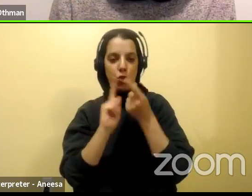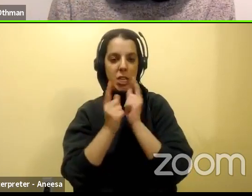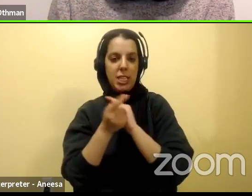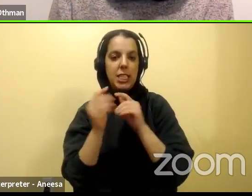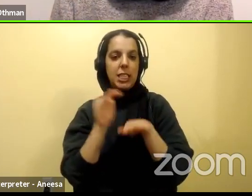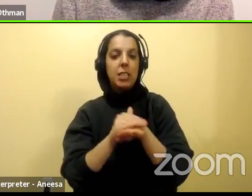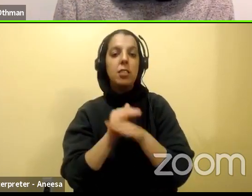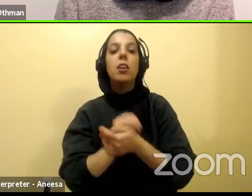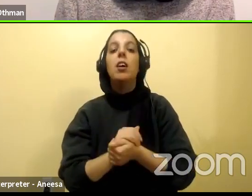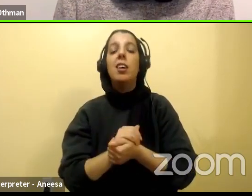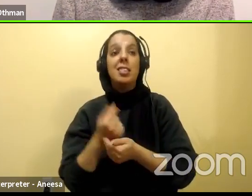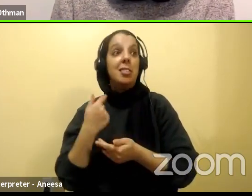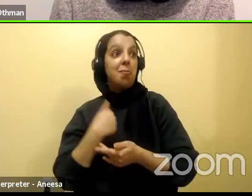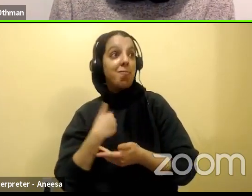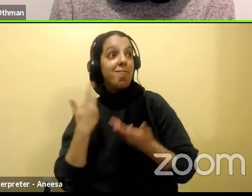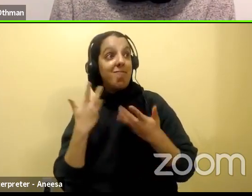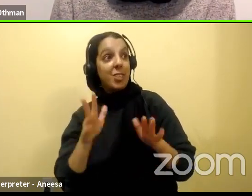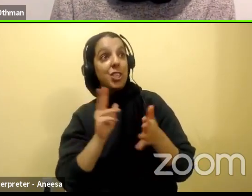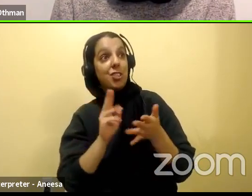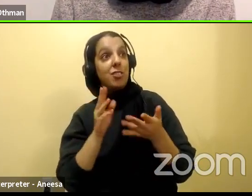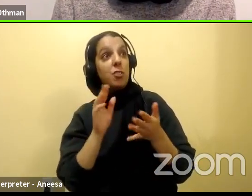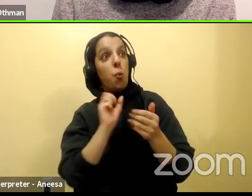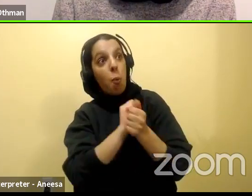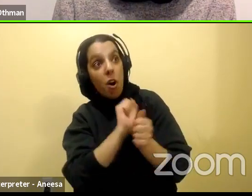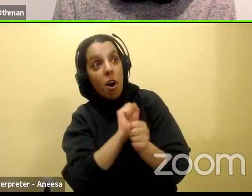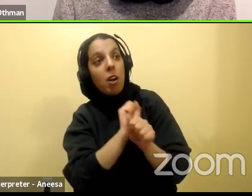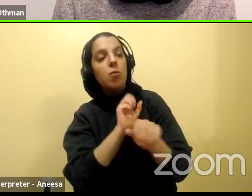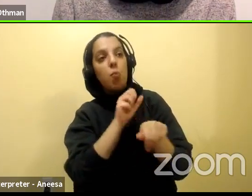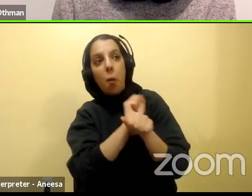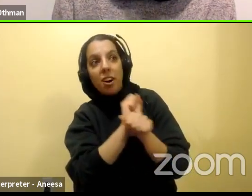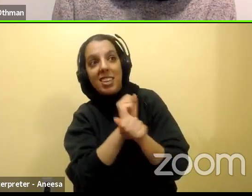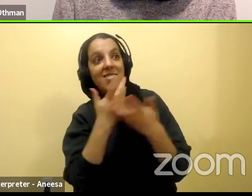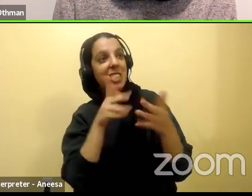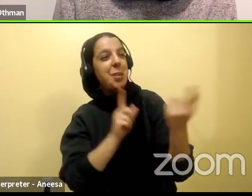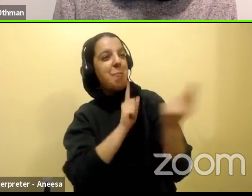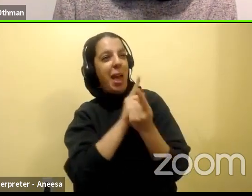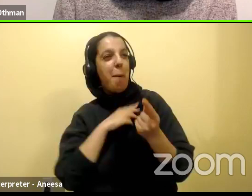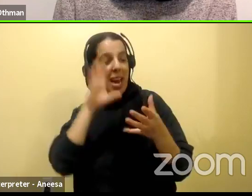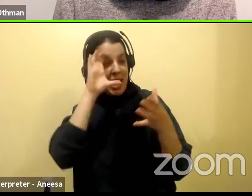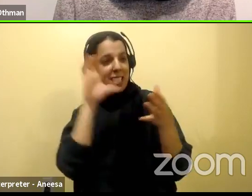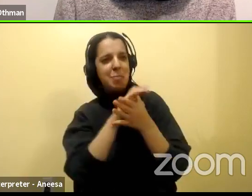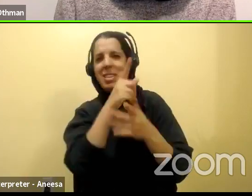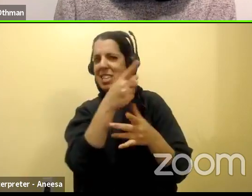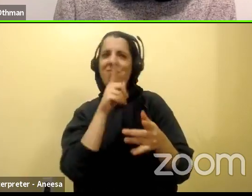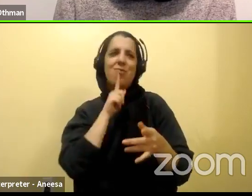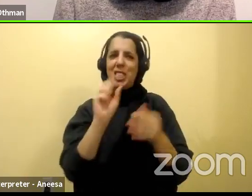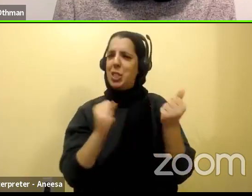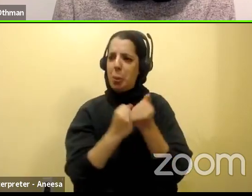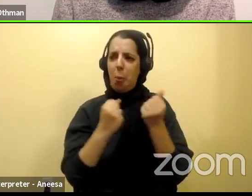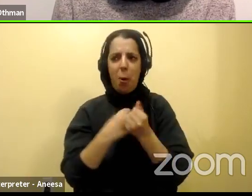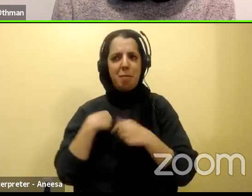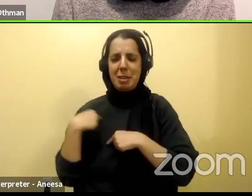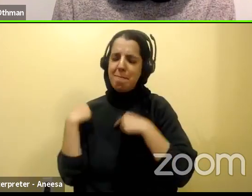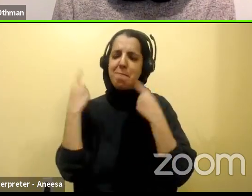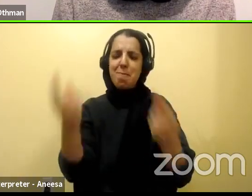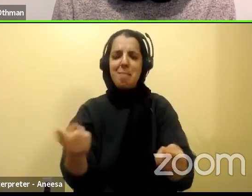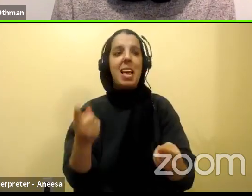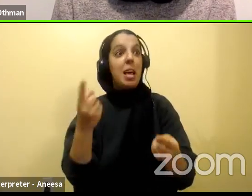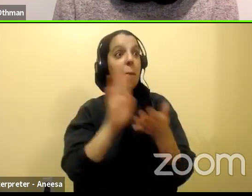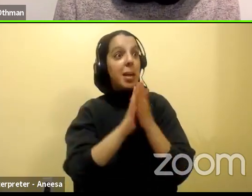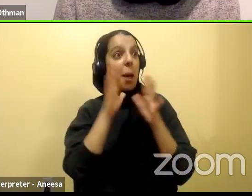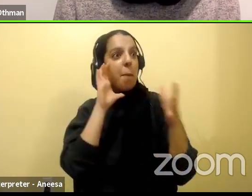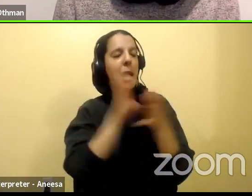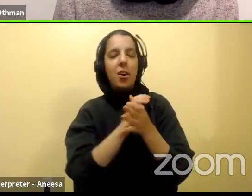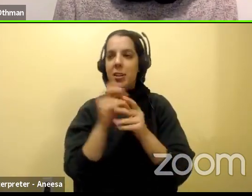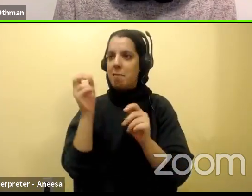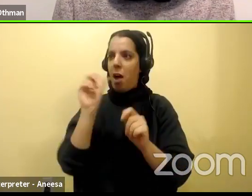through this process, I got to know my husband, who is my greatest supporter in life, and we got married. And it was a great shock because a lot of people said that I